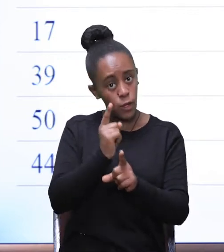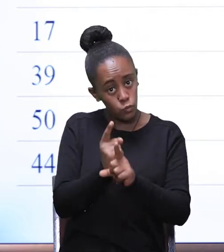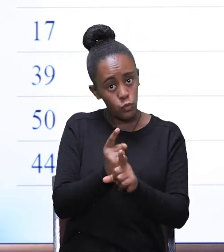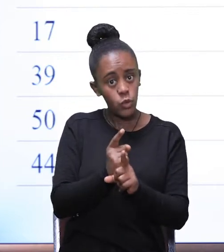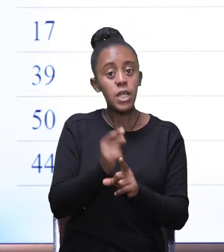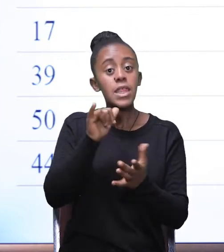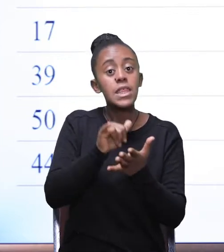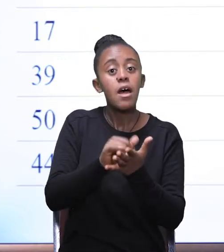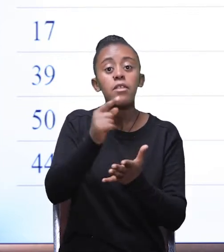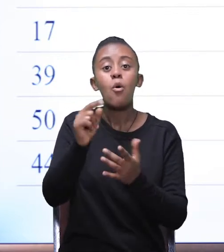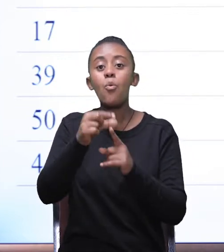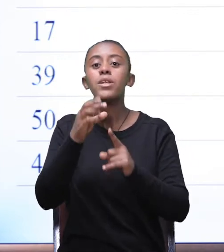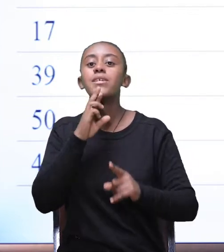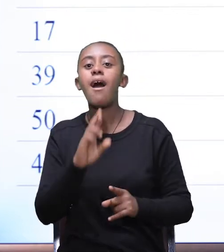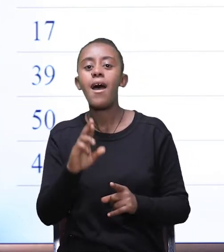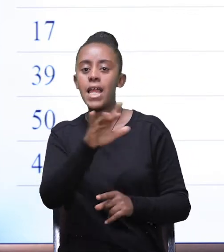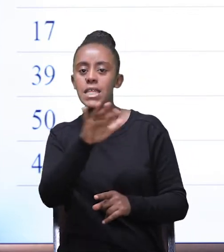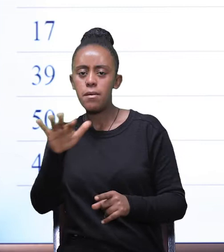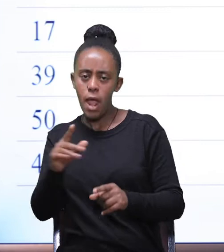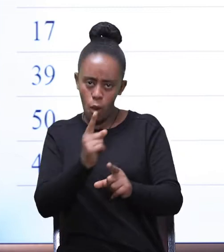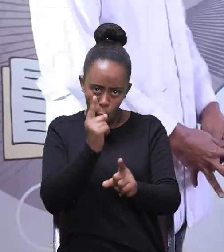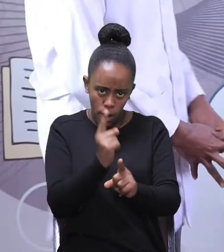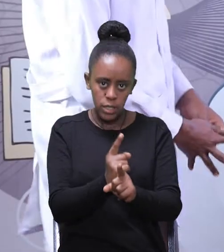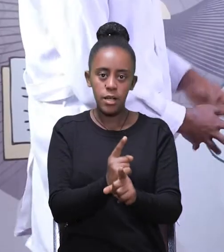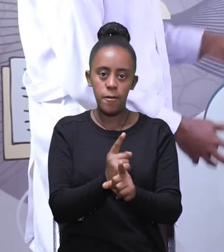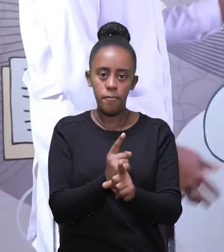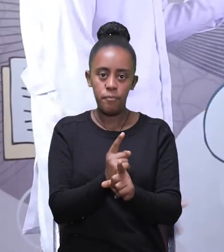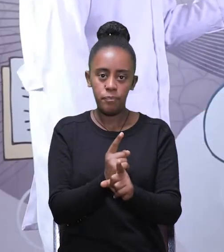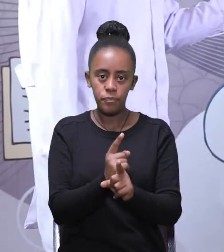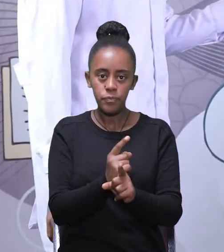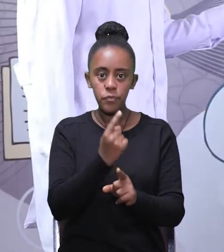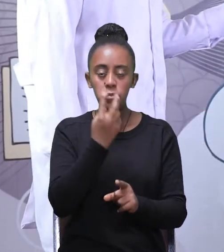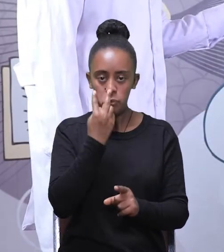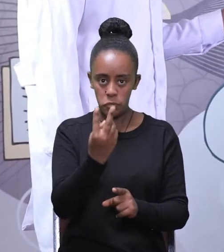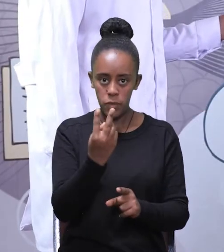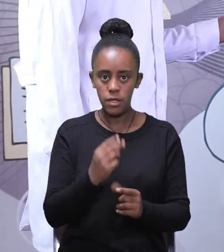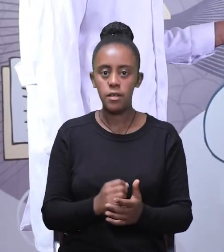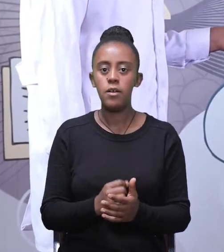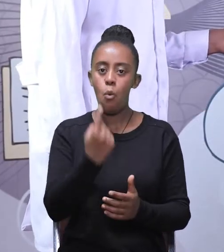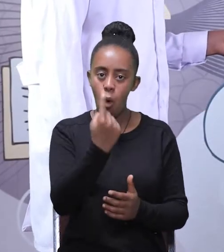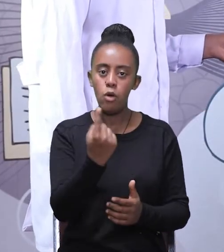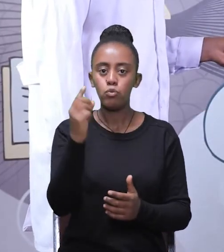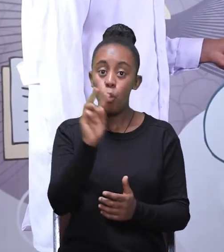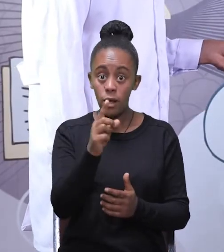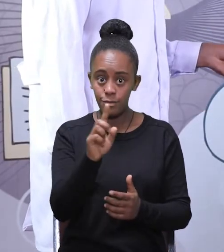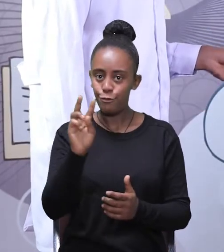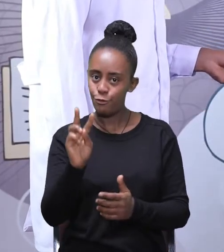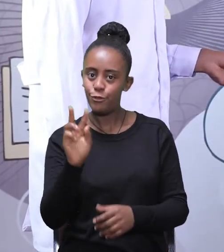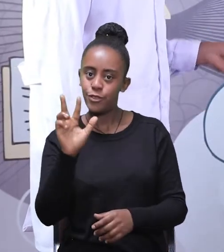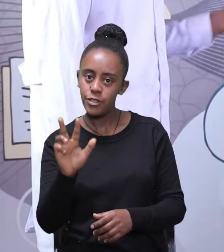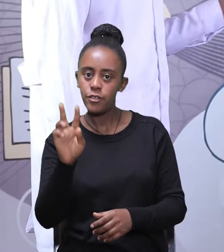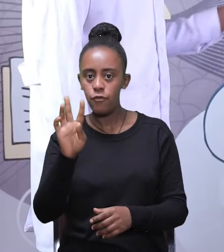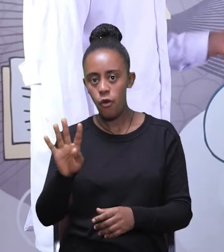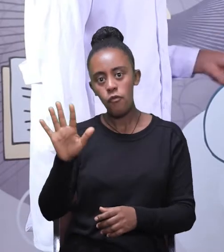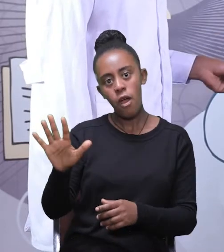that the words are spelled correctly. Look at this one. There is 1, 2, 3, 4,